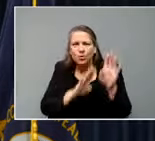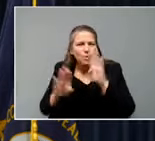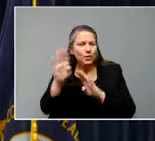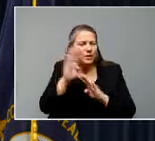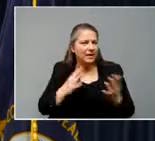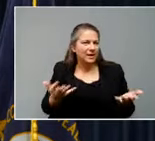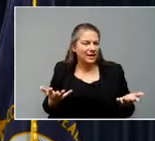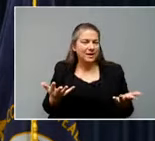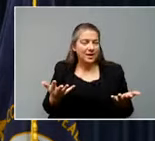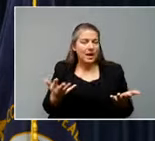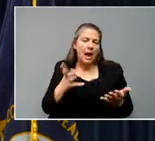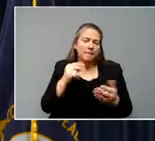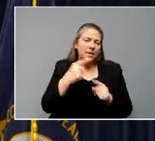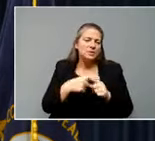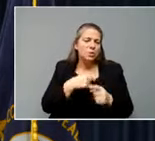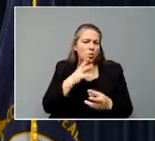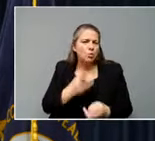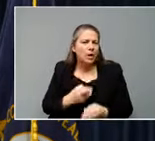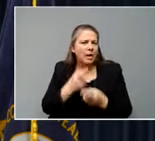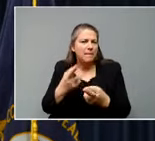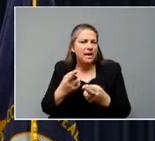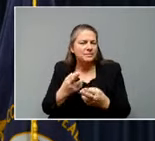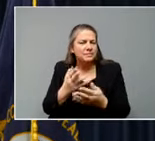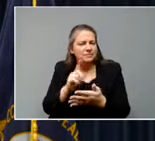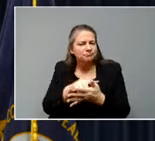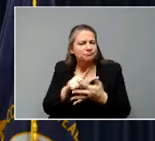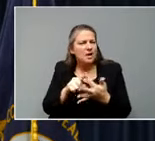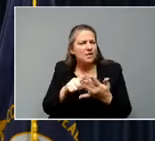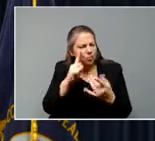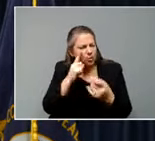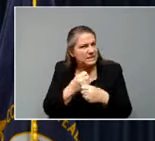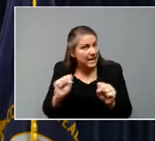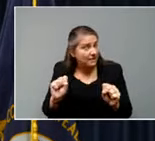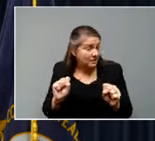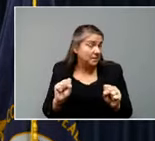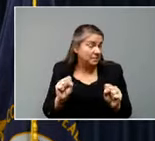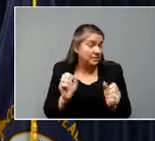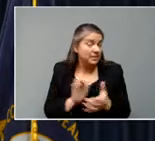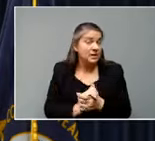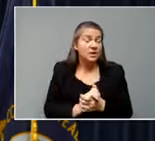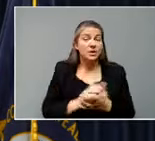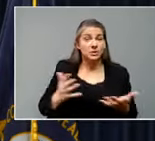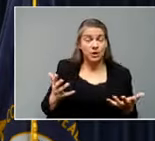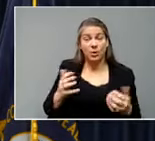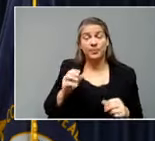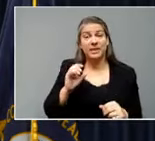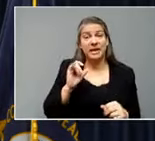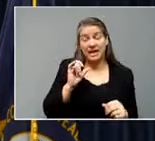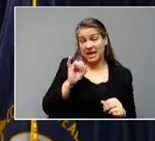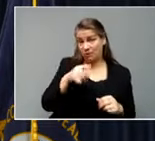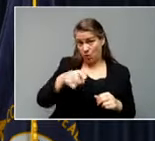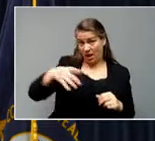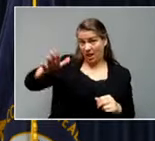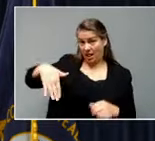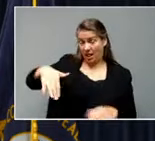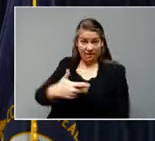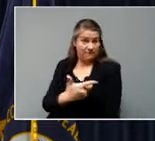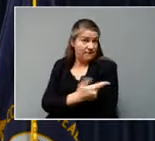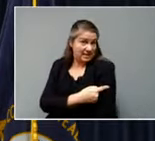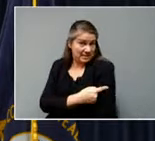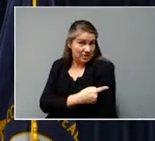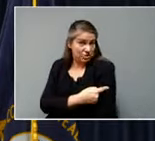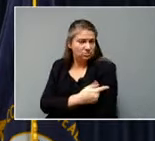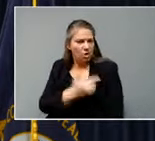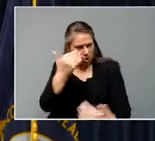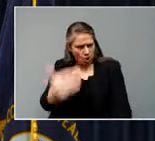other things and be safe. So if you have not been vaccinated, go out and get that